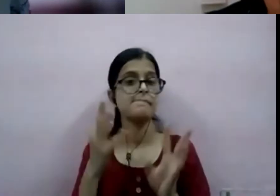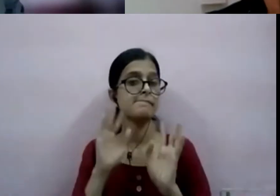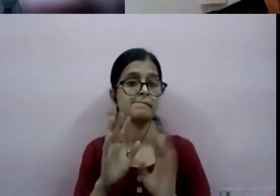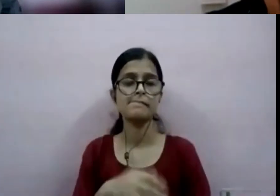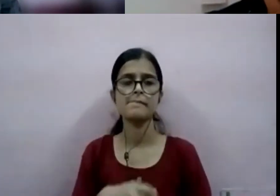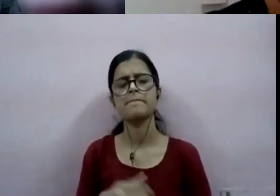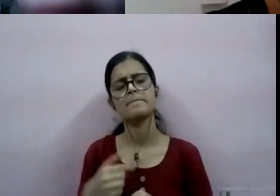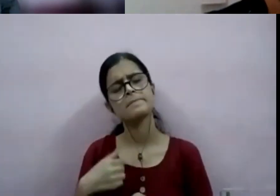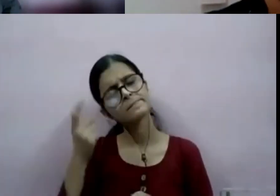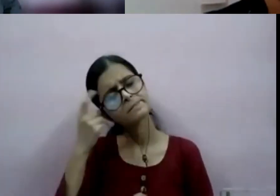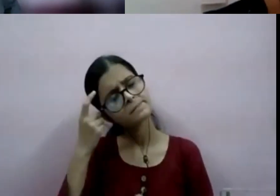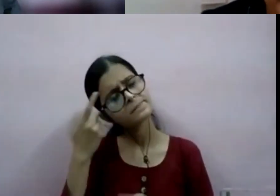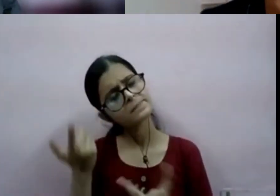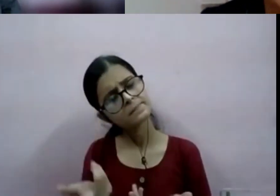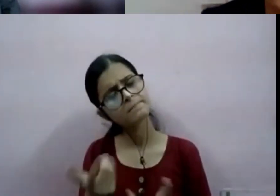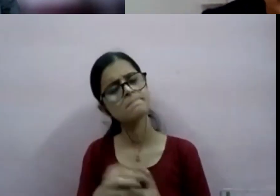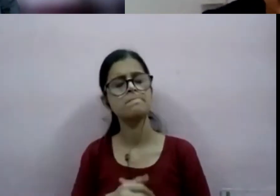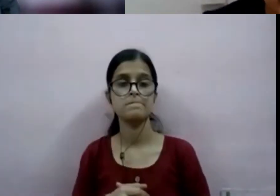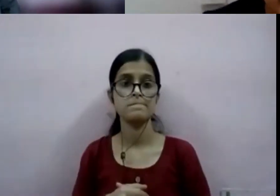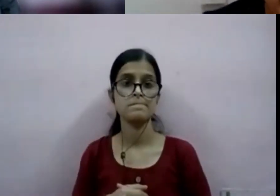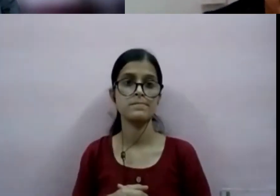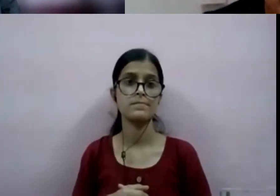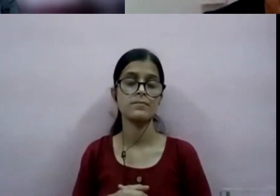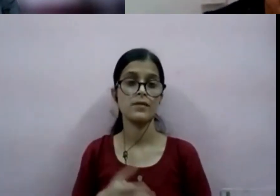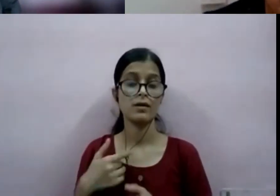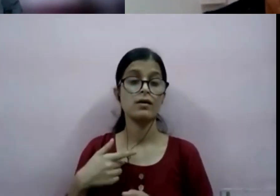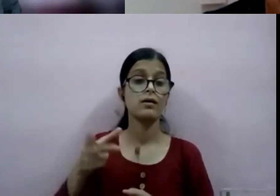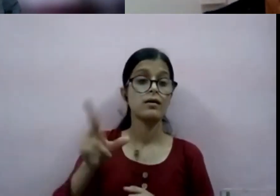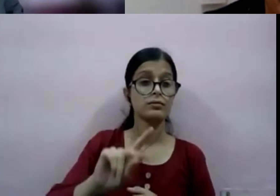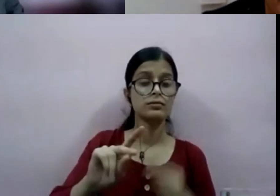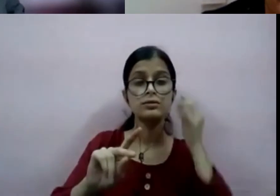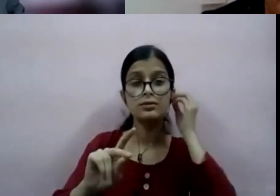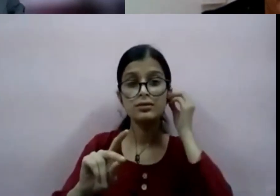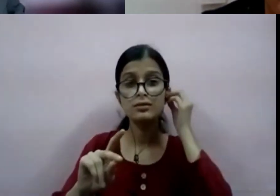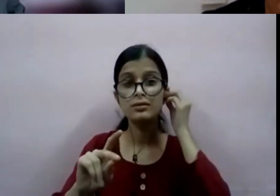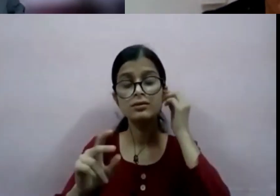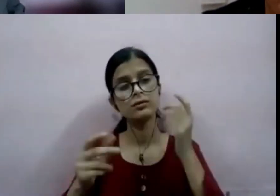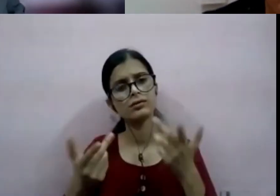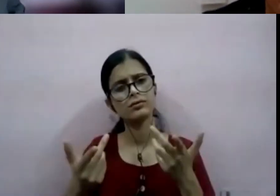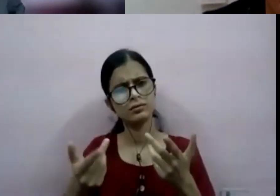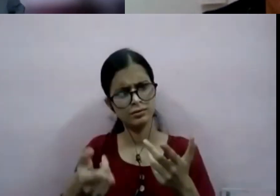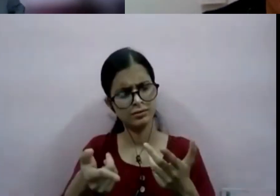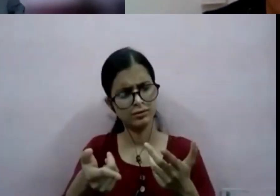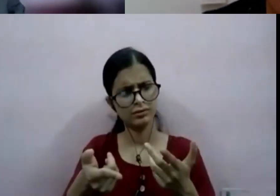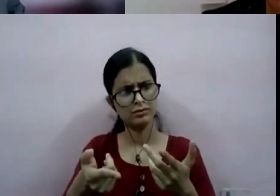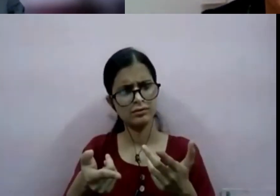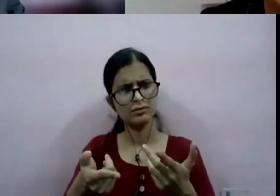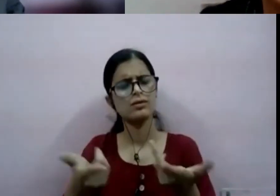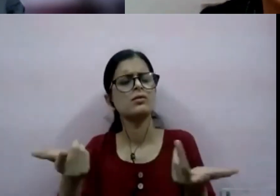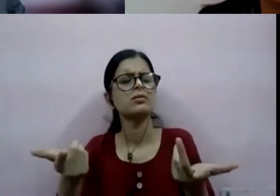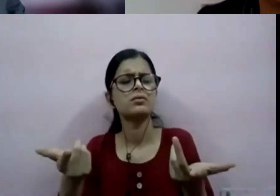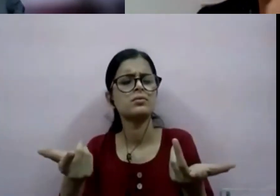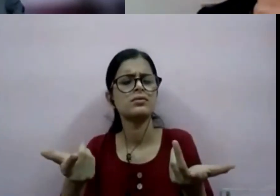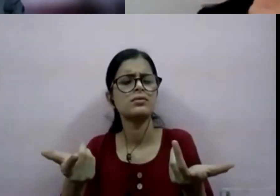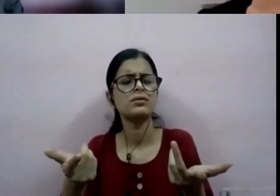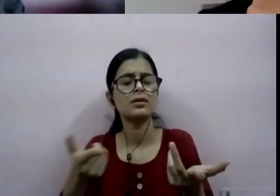I think it could do, but I think, you know, again, this is not for me to impose on the, this is, I think, this is where, I think